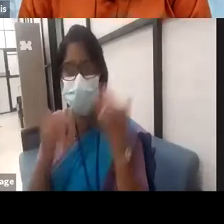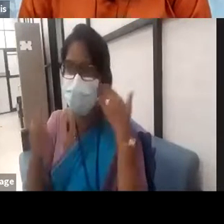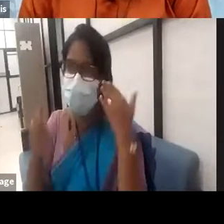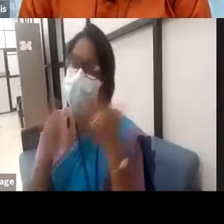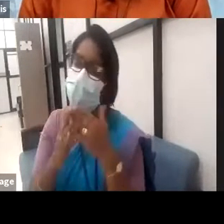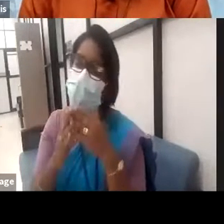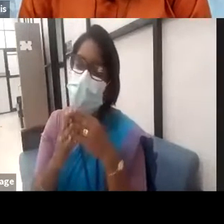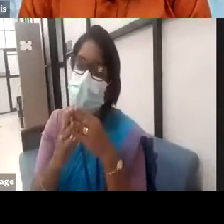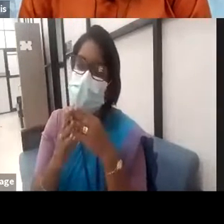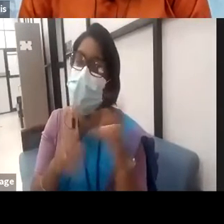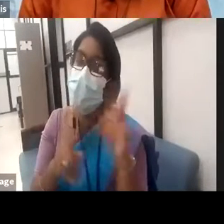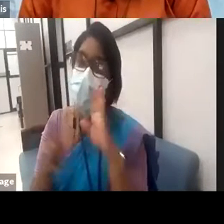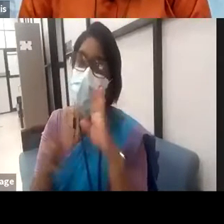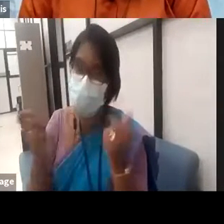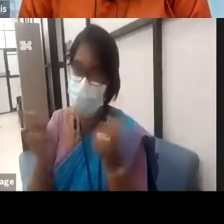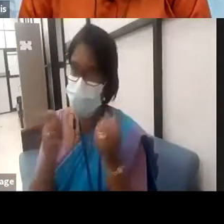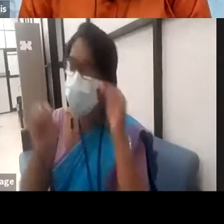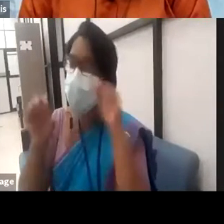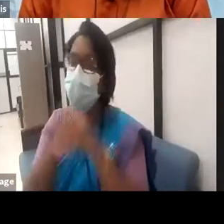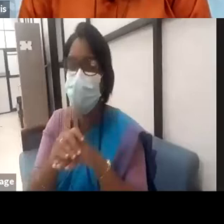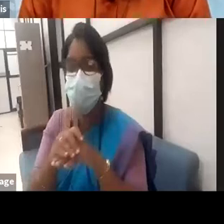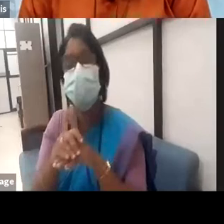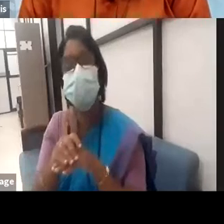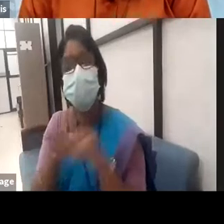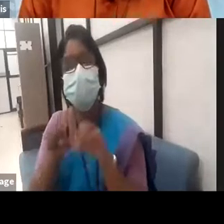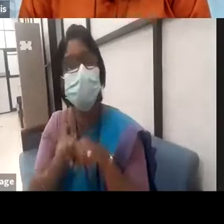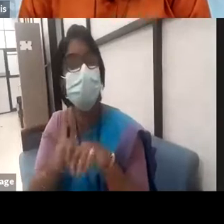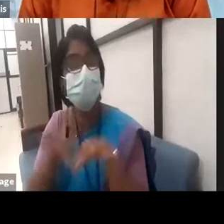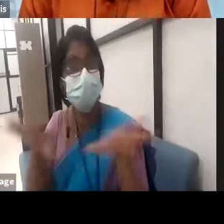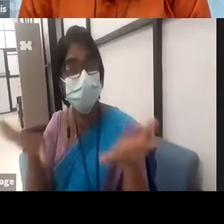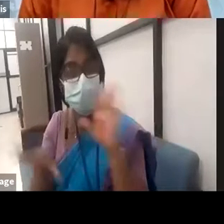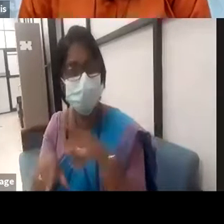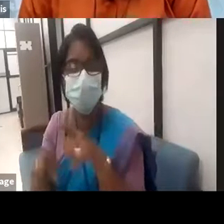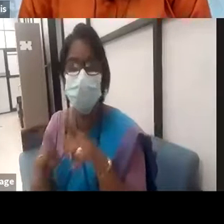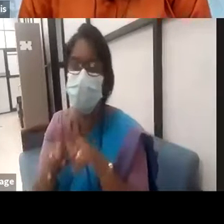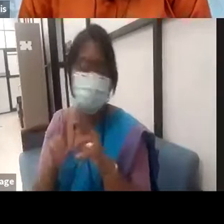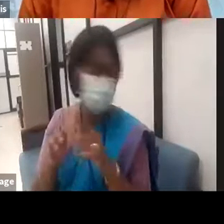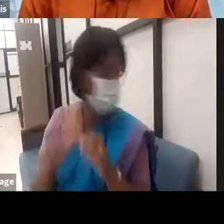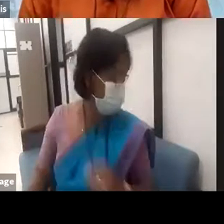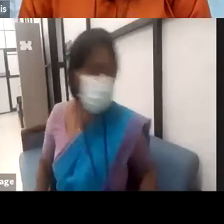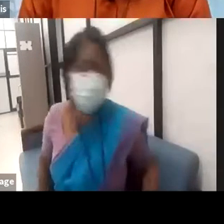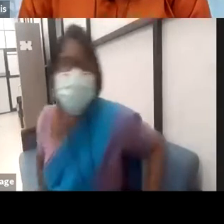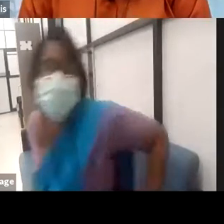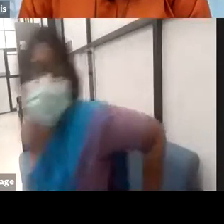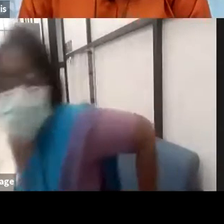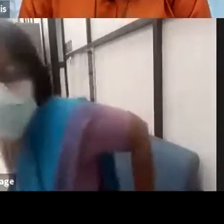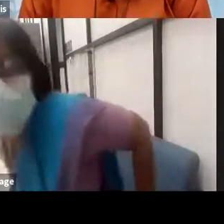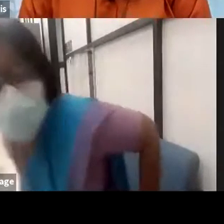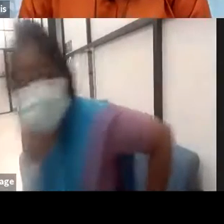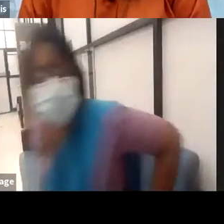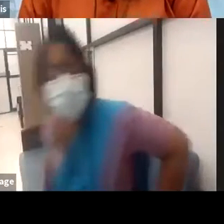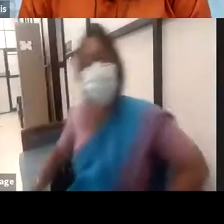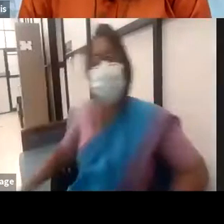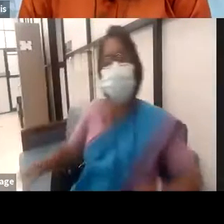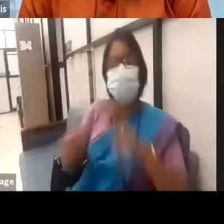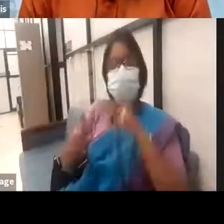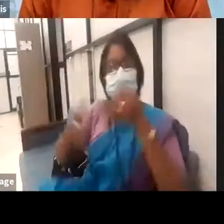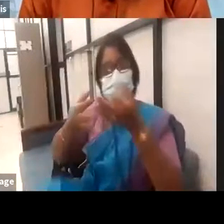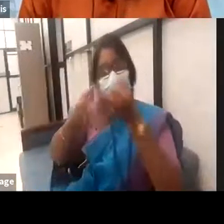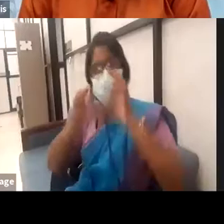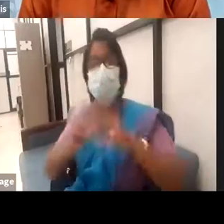So actually doing right is profitable. So we don't need to run away that it's a philanthropic thing.